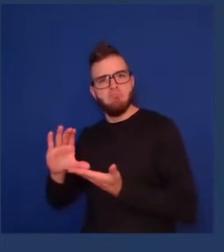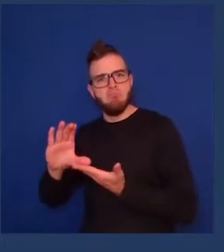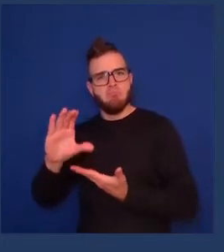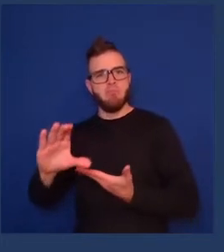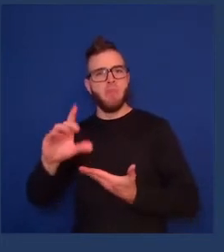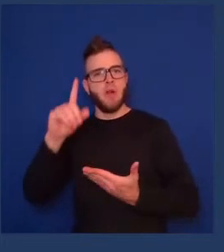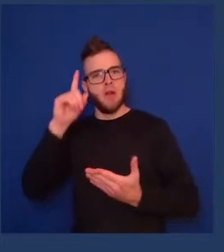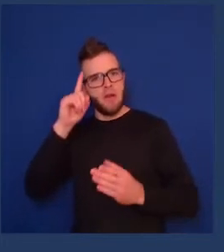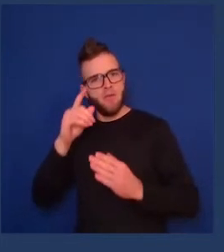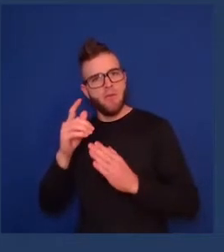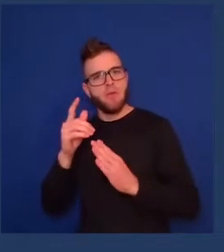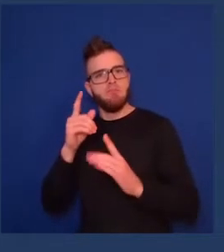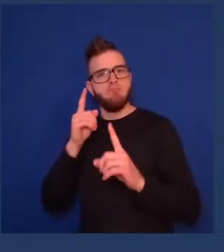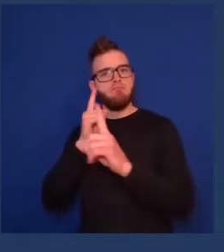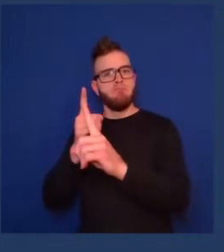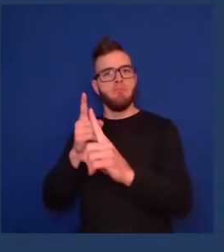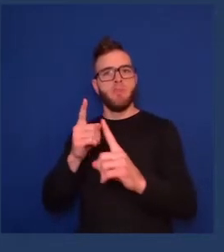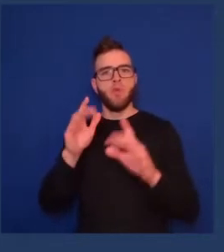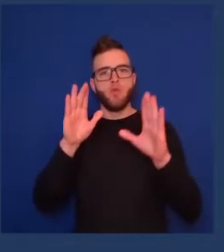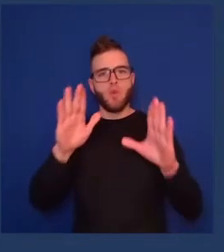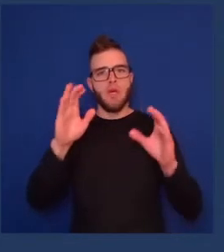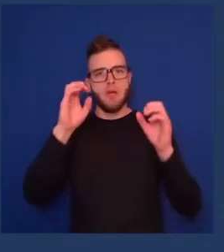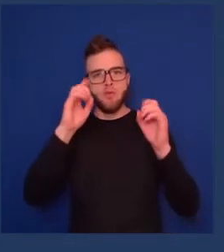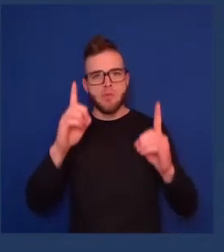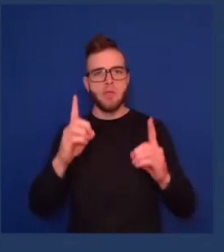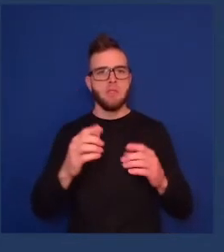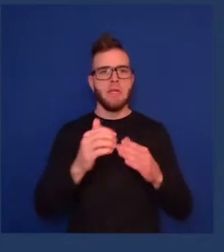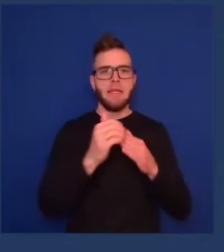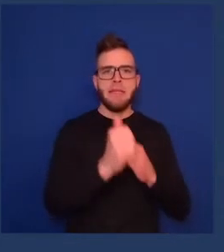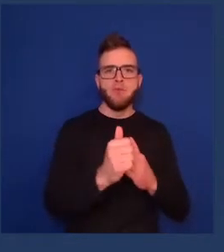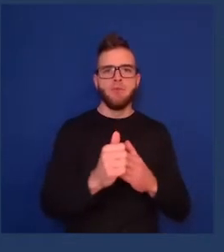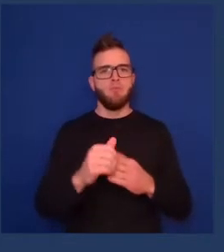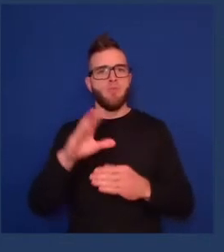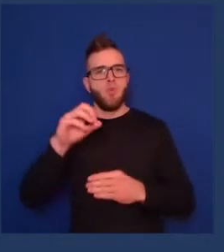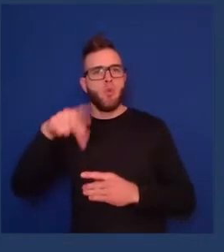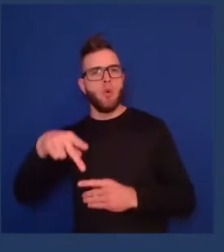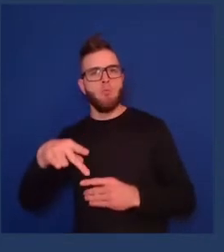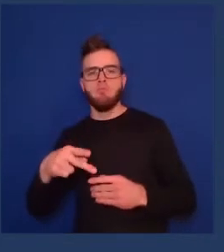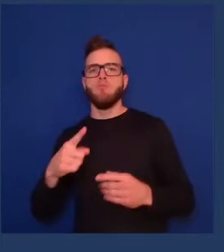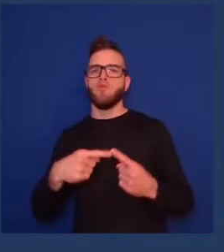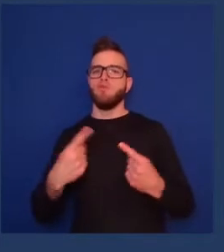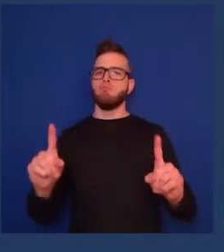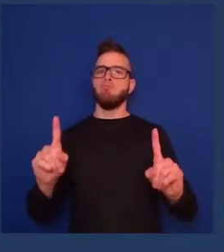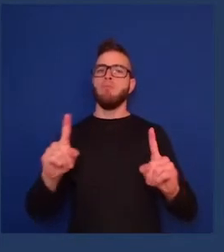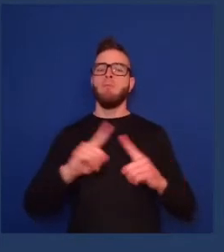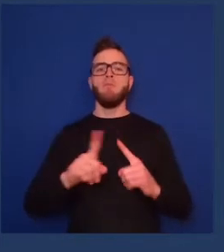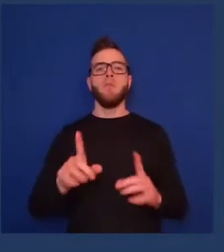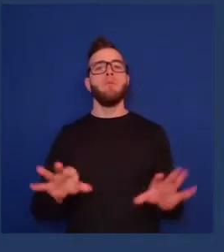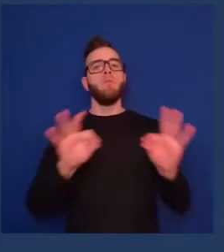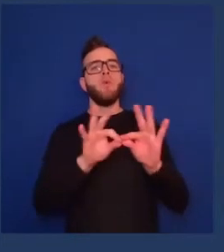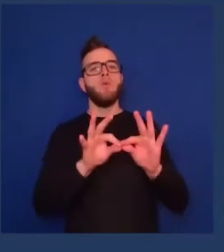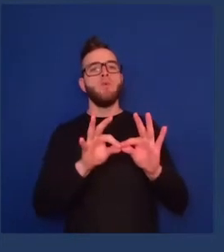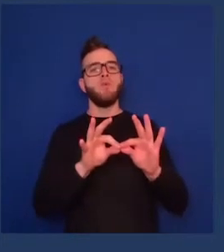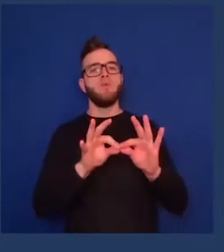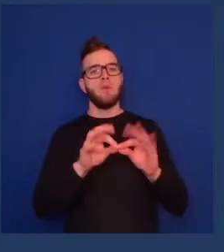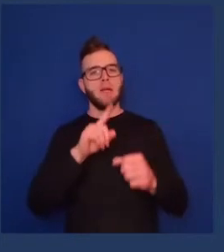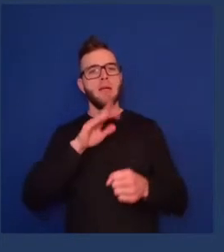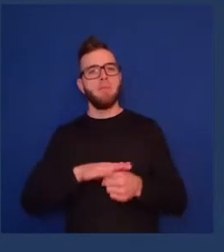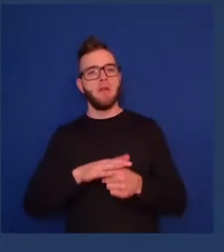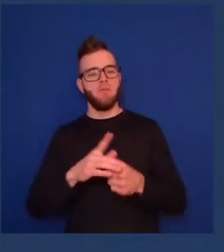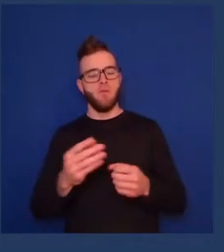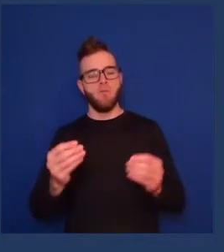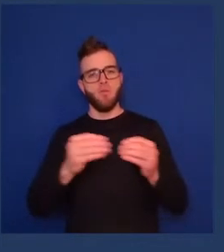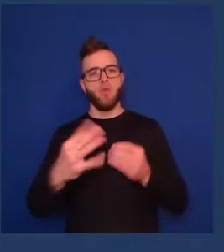to this new center to raising money for it, to marshaling great academic brilliance in support of it, to getting great